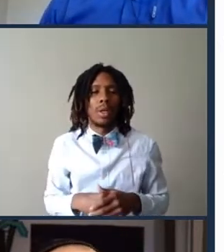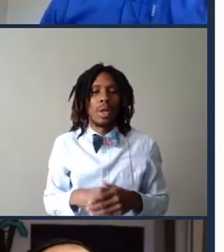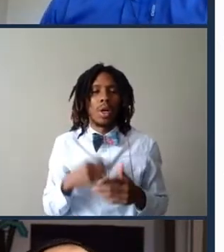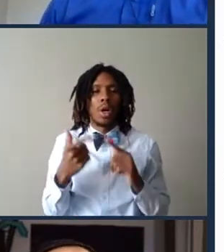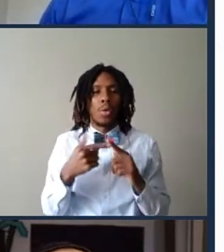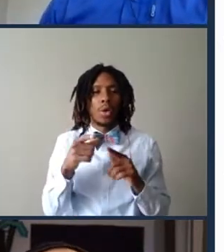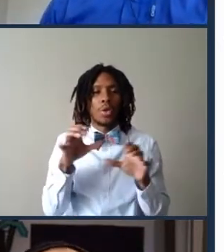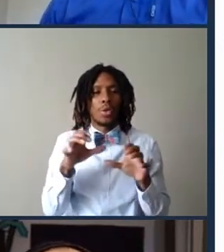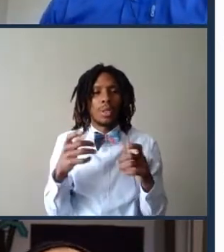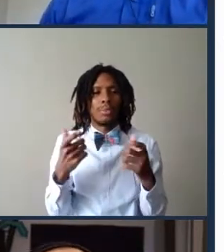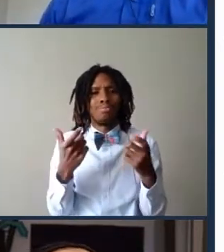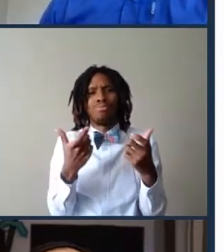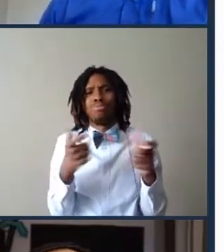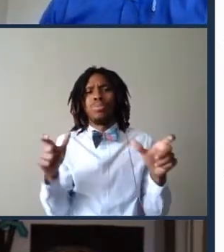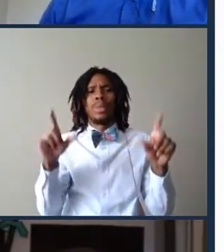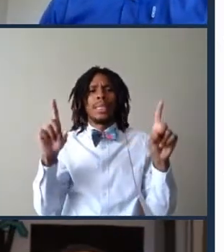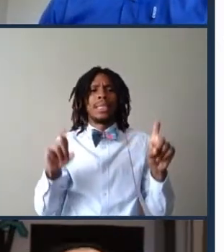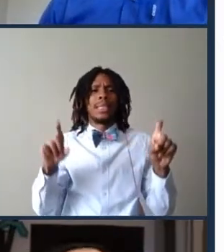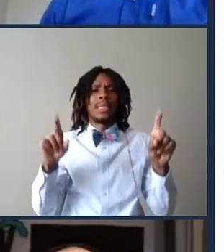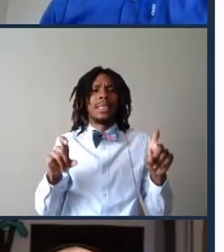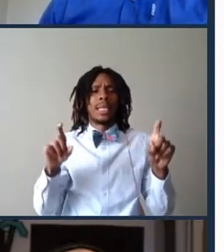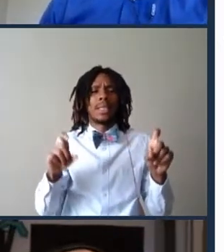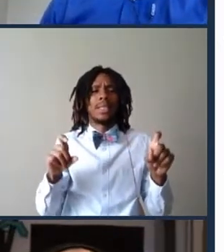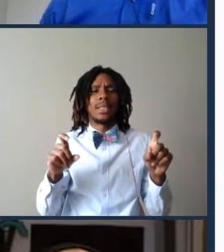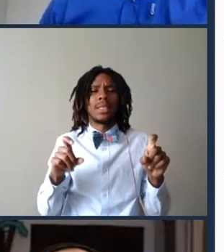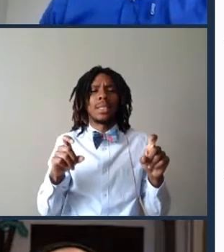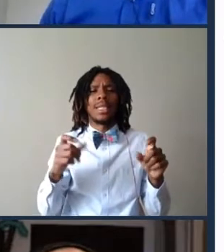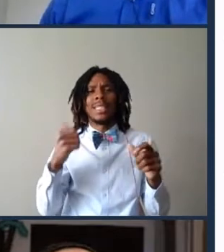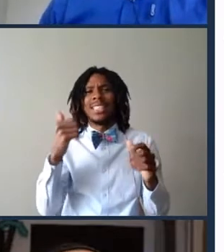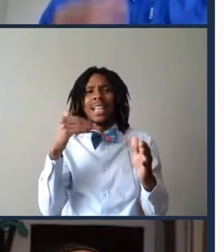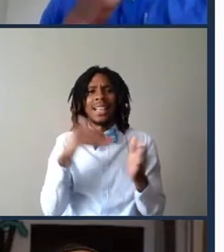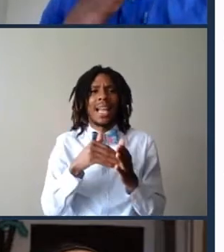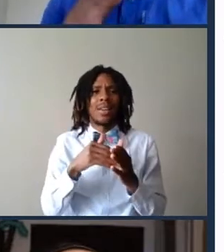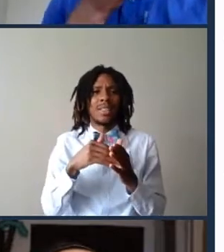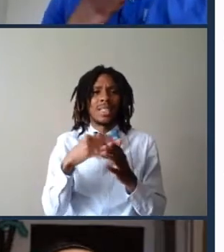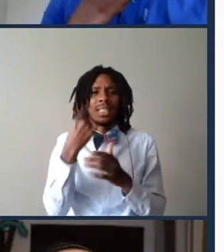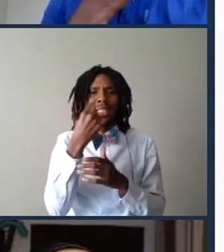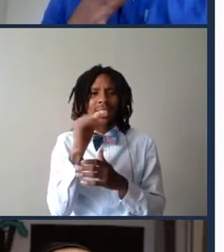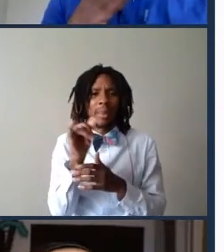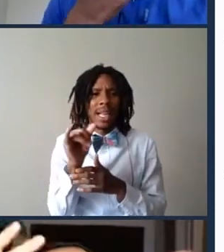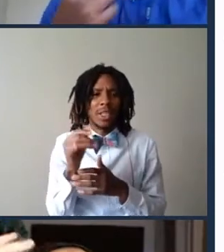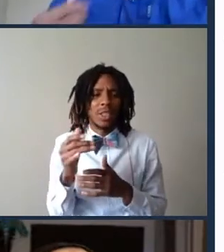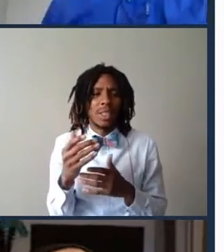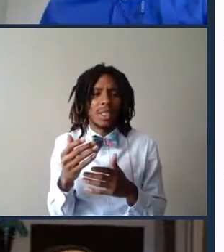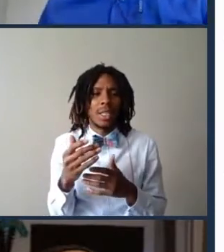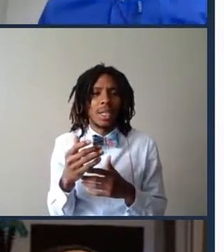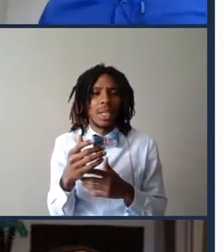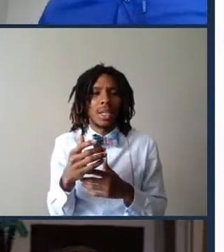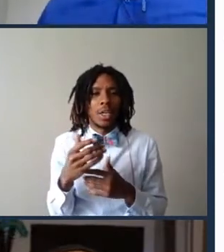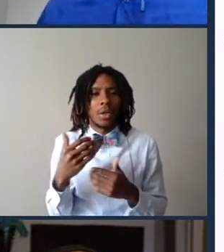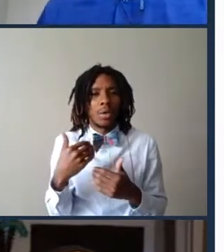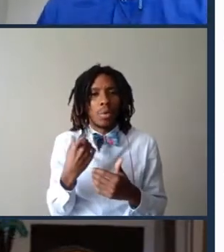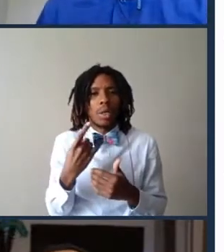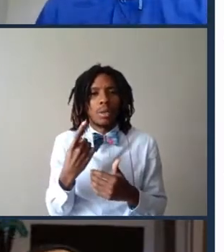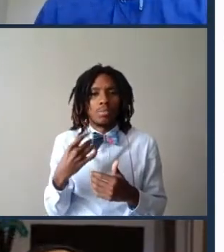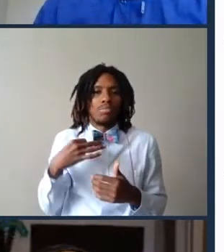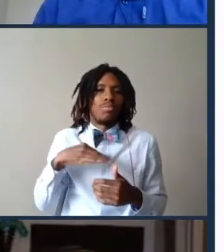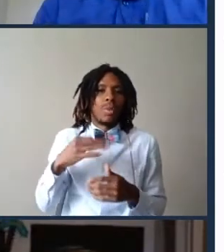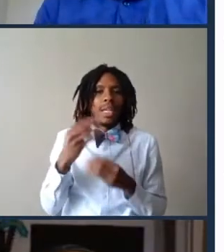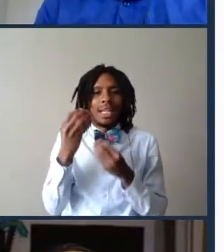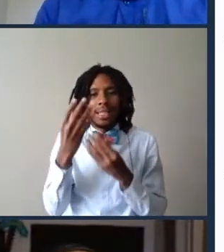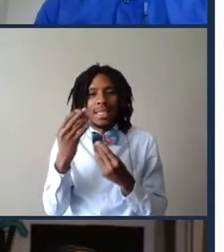this massive testing against 10,000 simulations, you get something out of it, right? You get some data, you